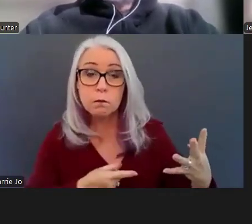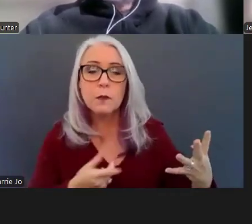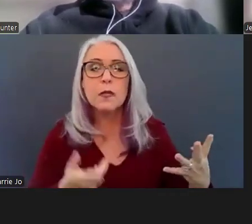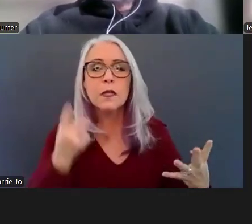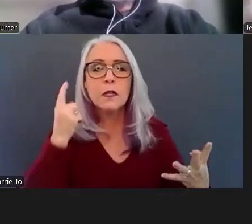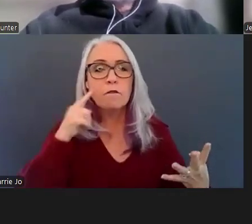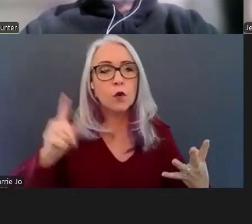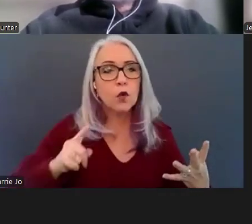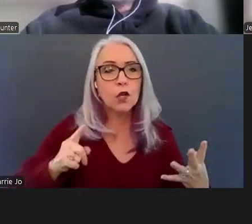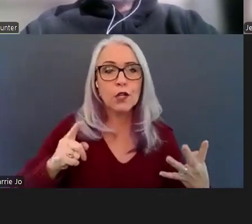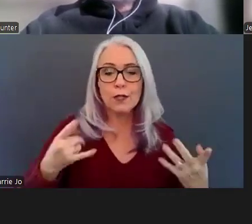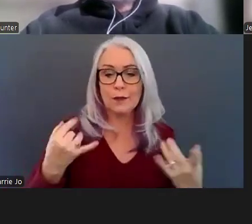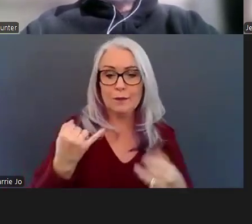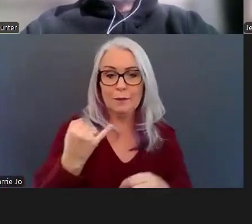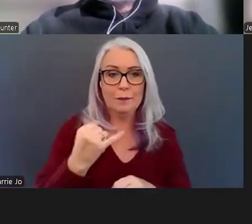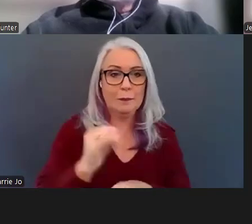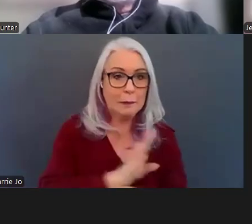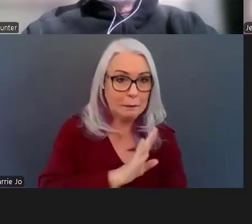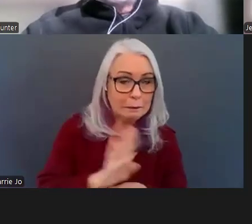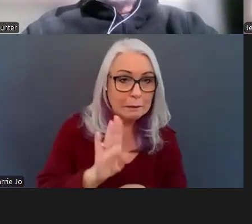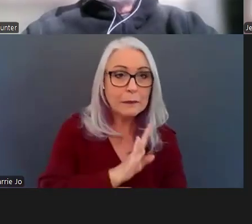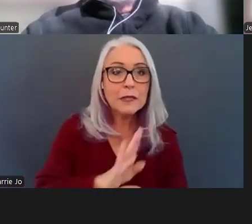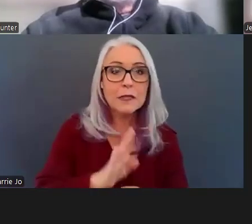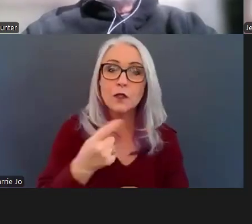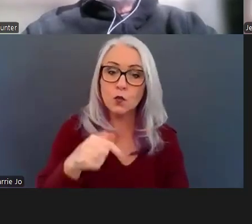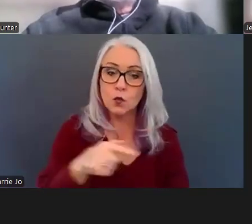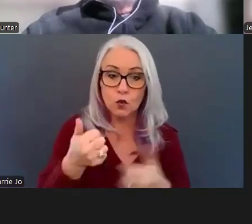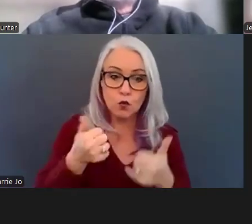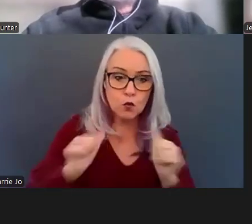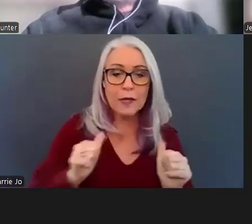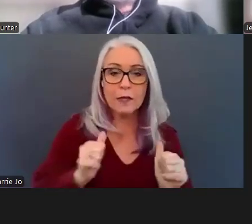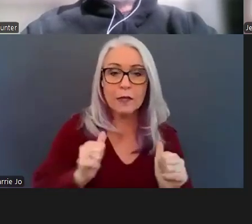industry is trying to, you know, push out a product really